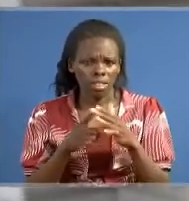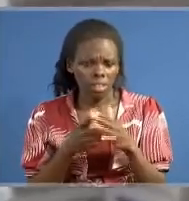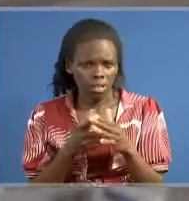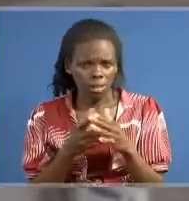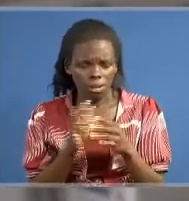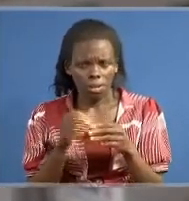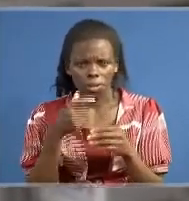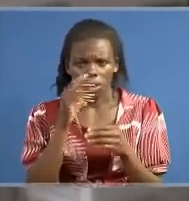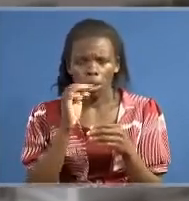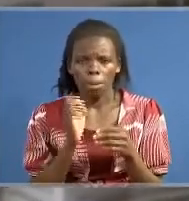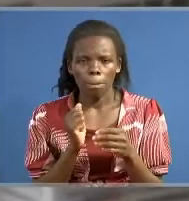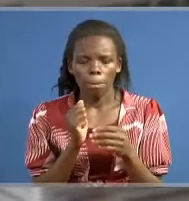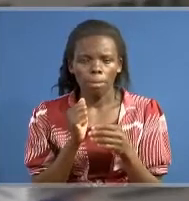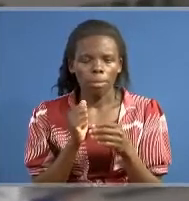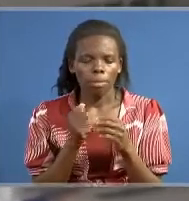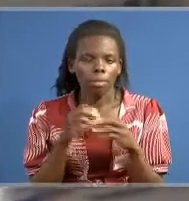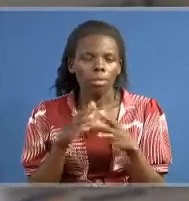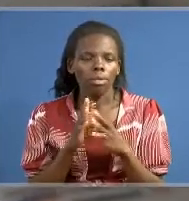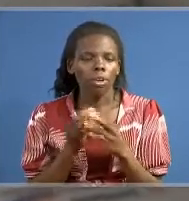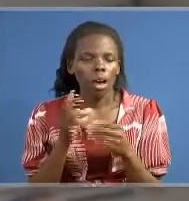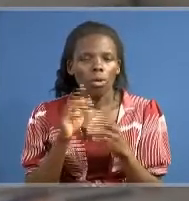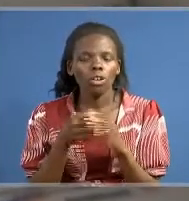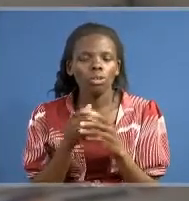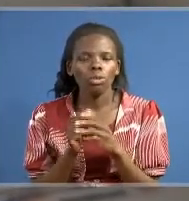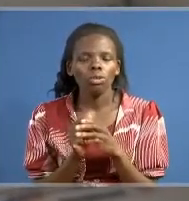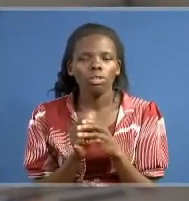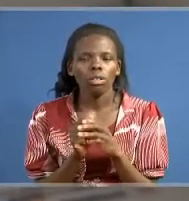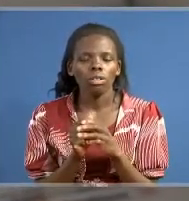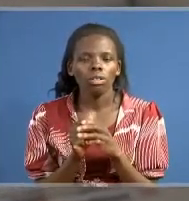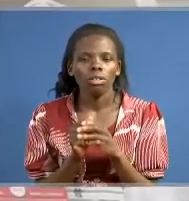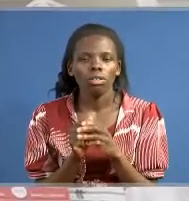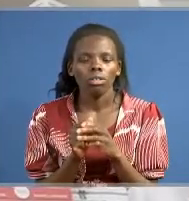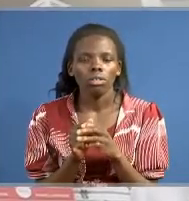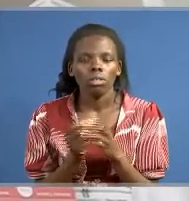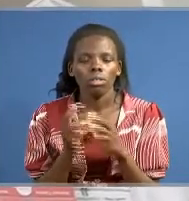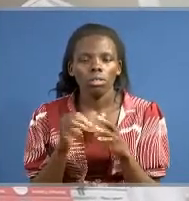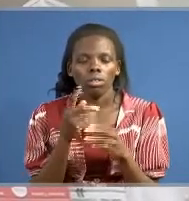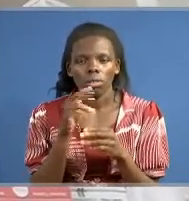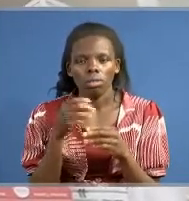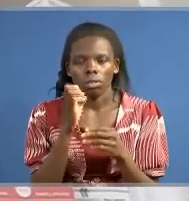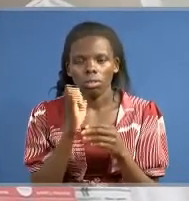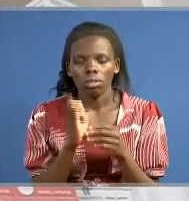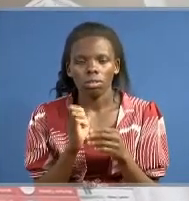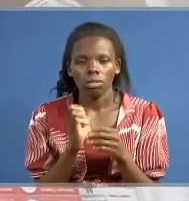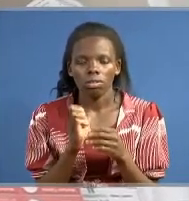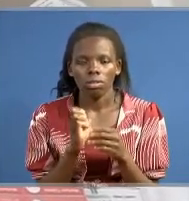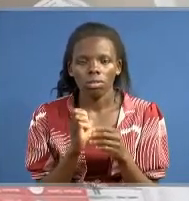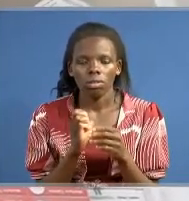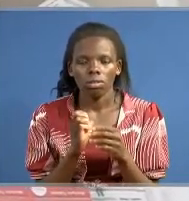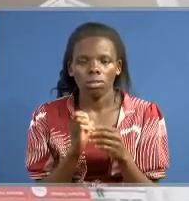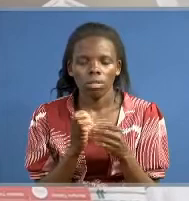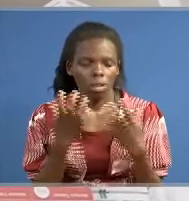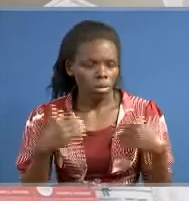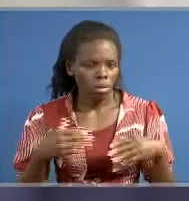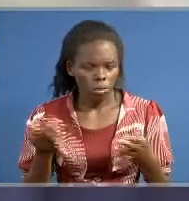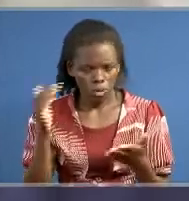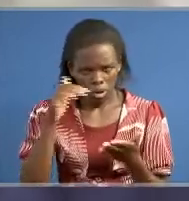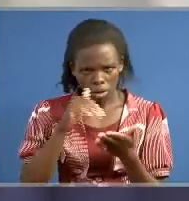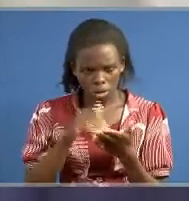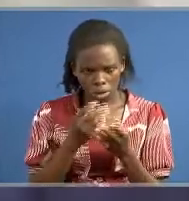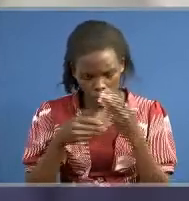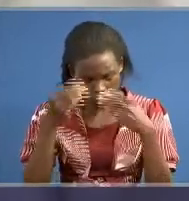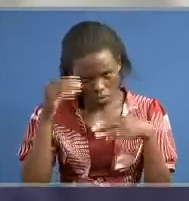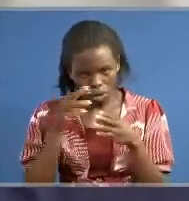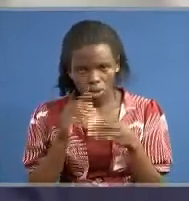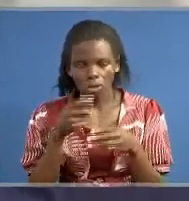a pilot program to pre-qualify human insulin for treatment of diabetes. which according to the health body will increase options